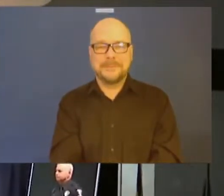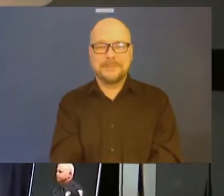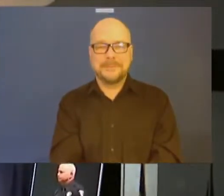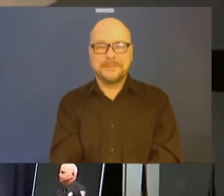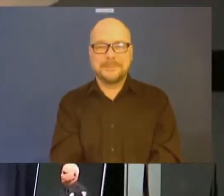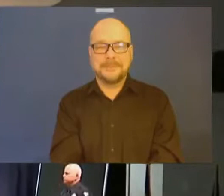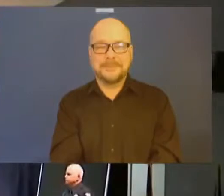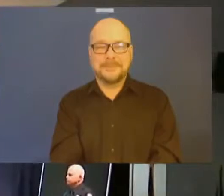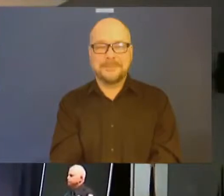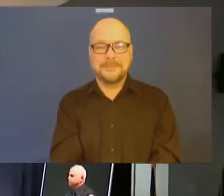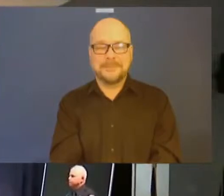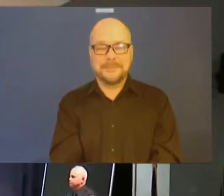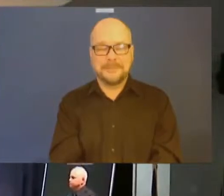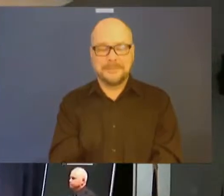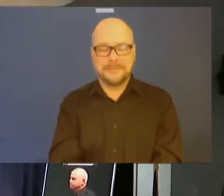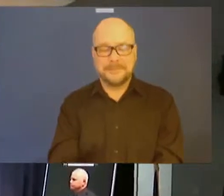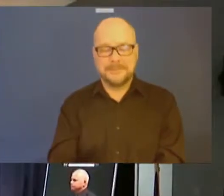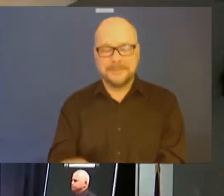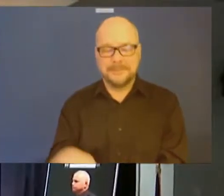Andrew Rudd.